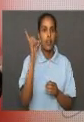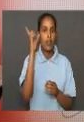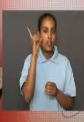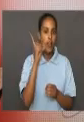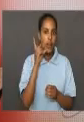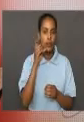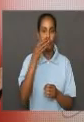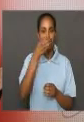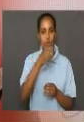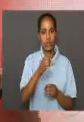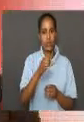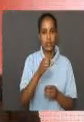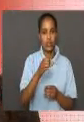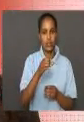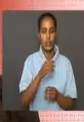dilute solution?